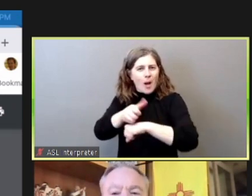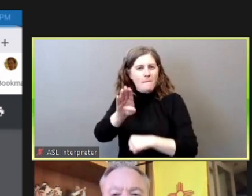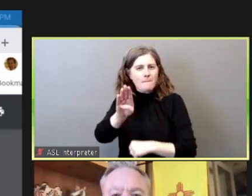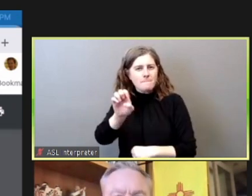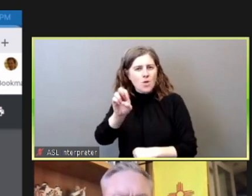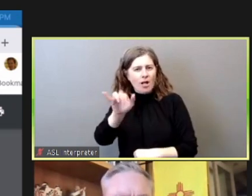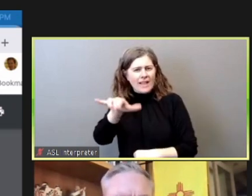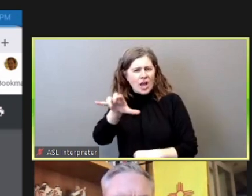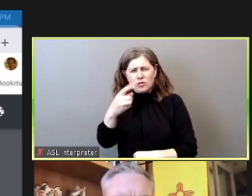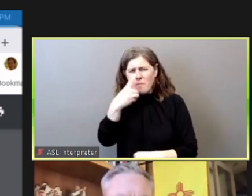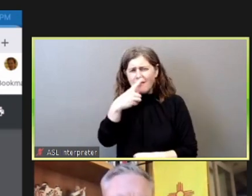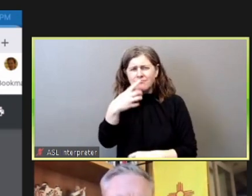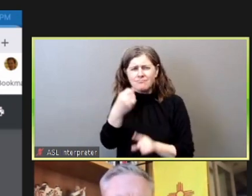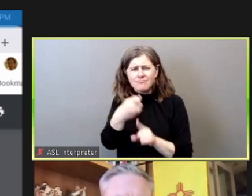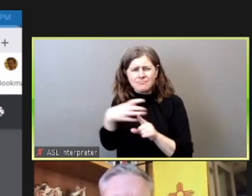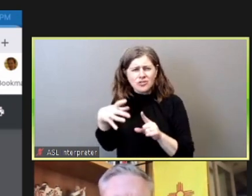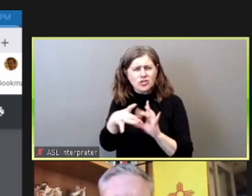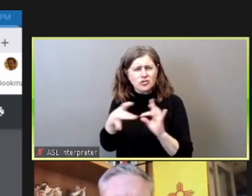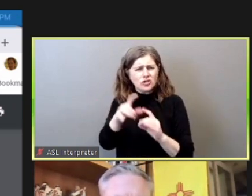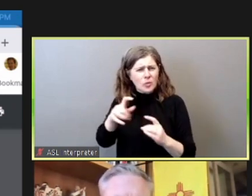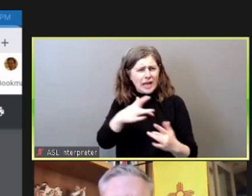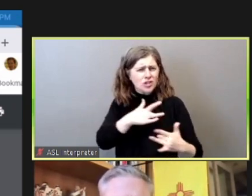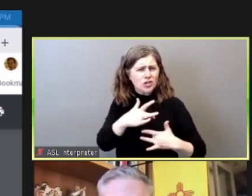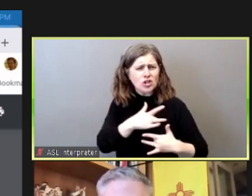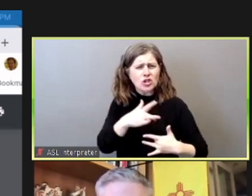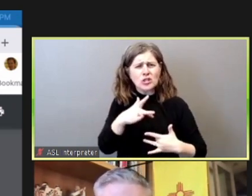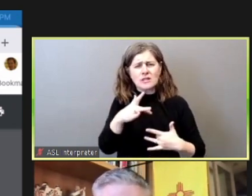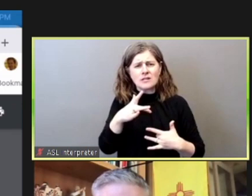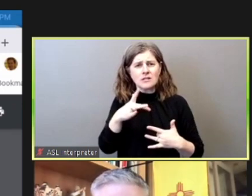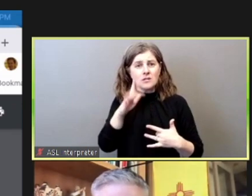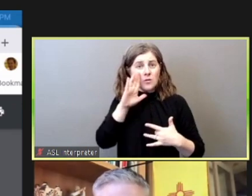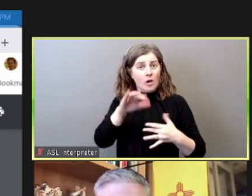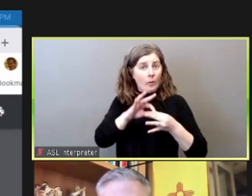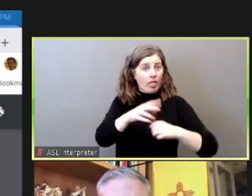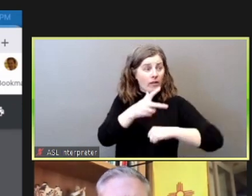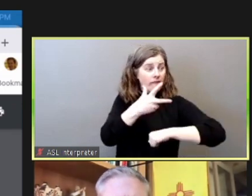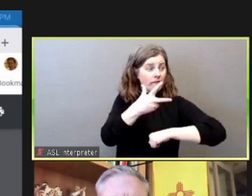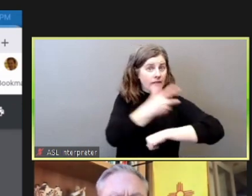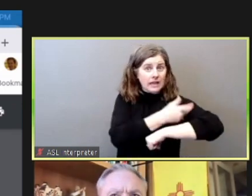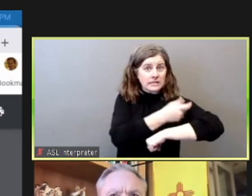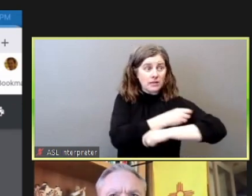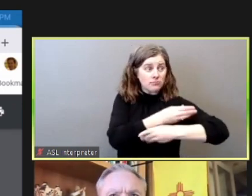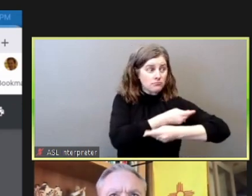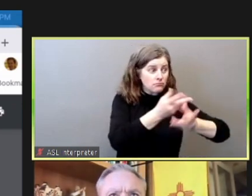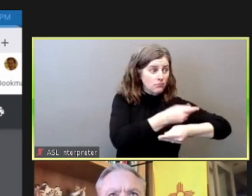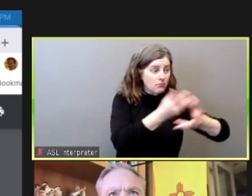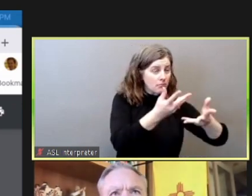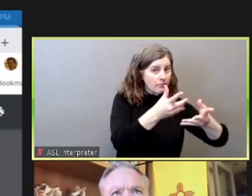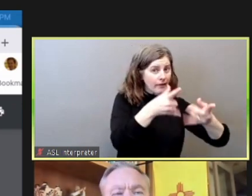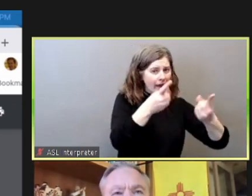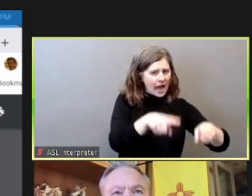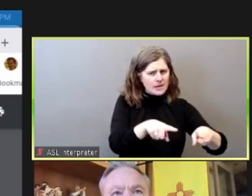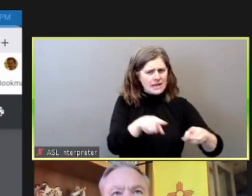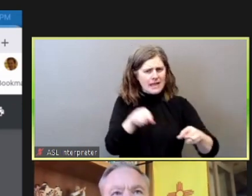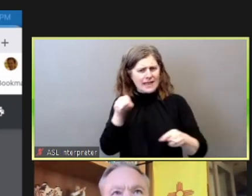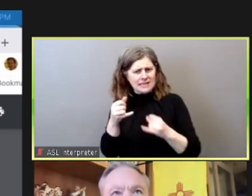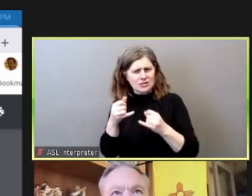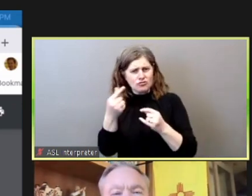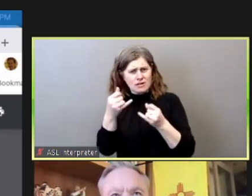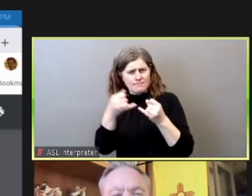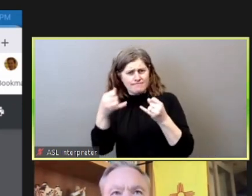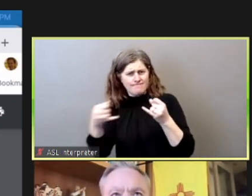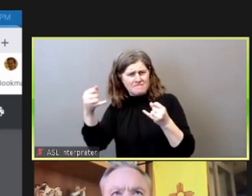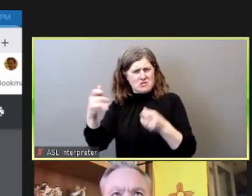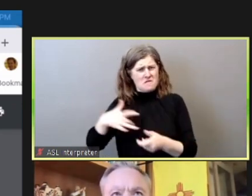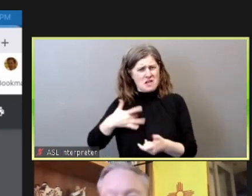get your thoughts of, should we be concerned, or with the vaccine being in place, is this not